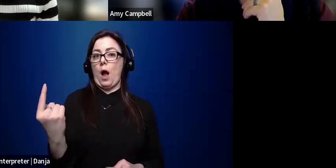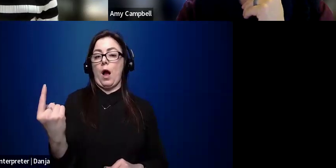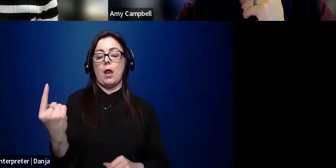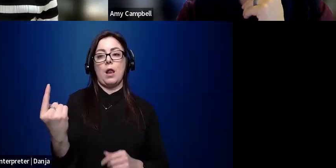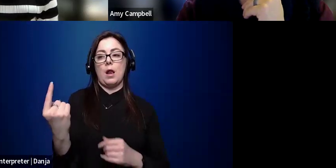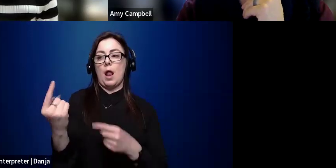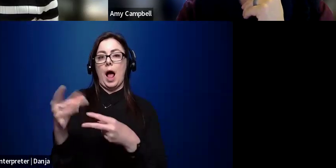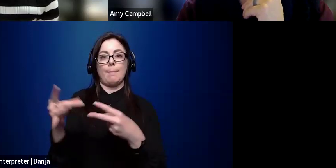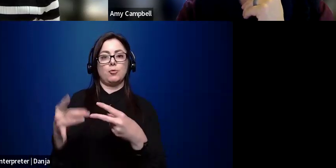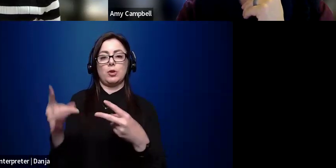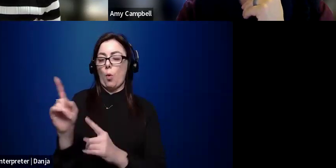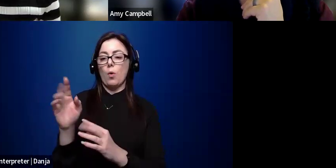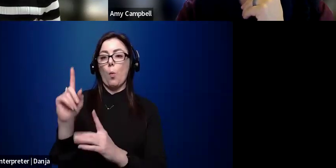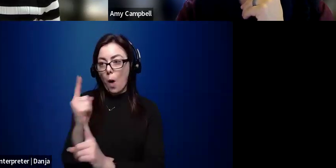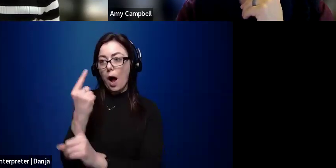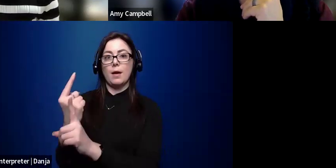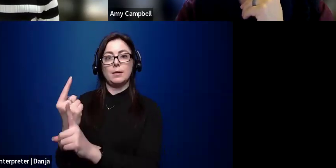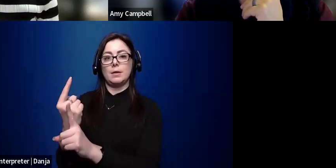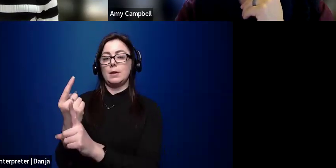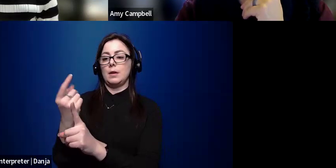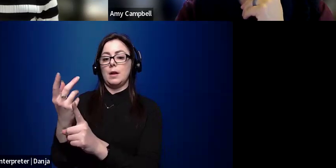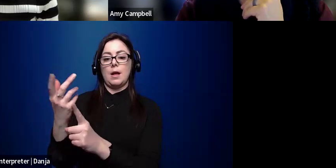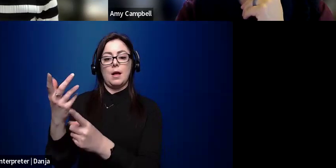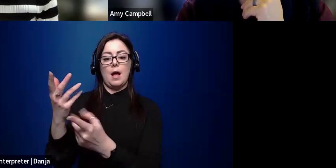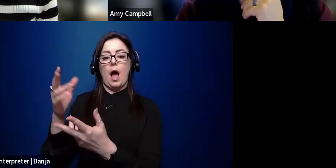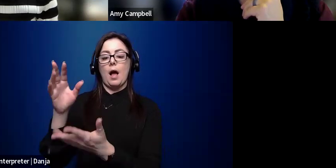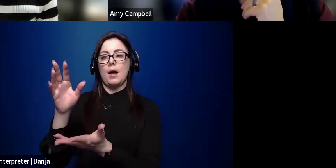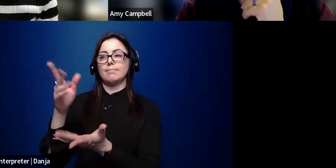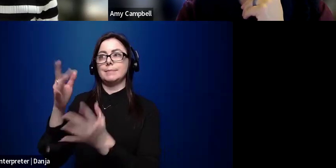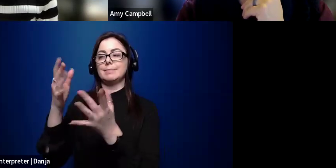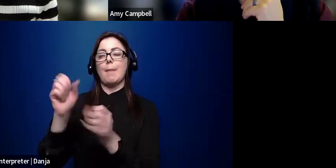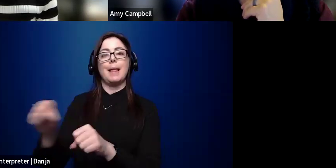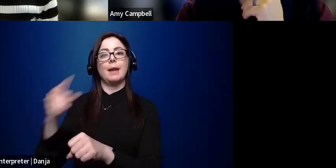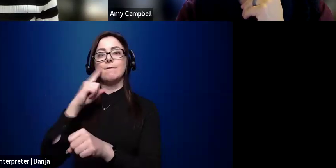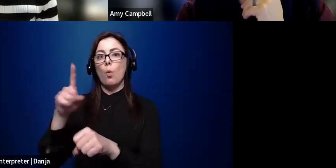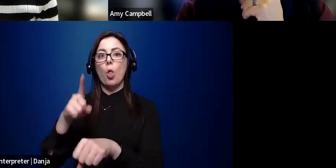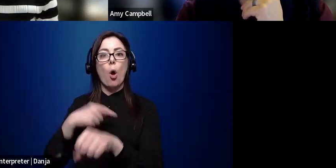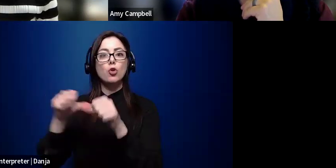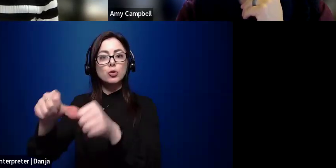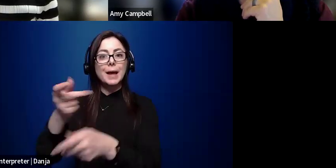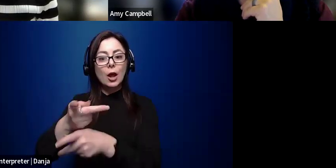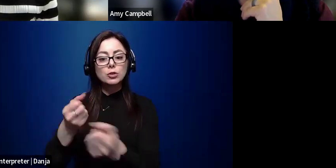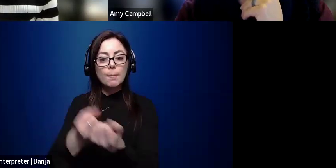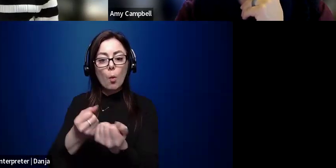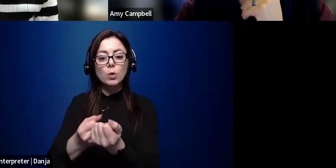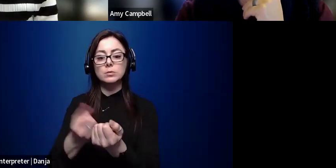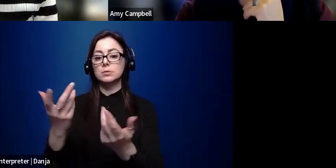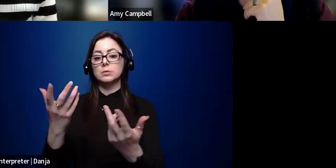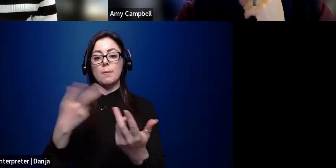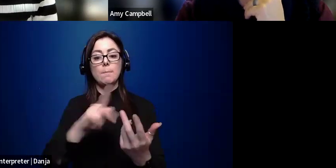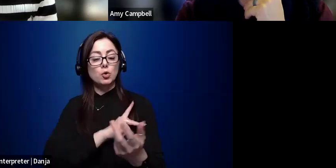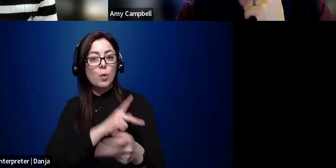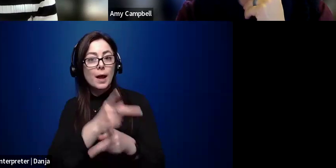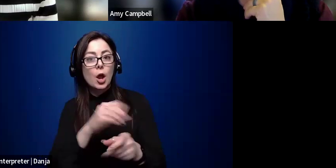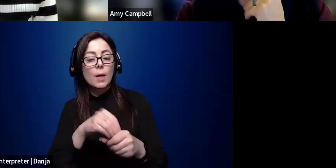option for personal care in the home, long-term care supports, and long-term care doesn't just mean